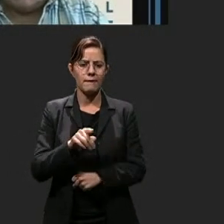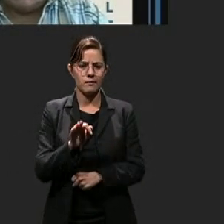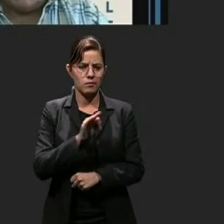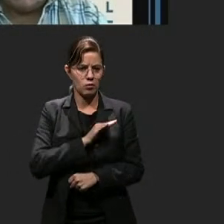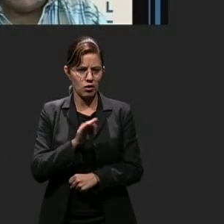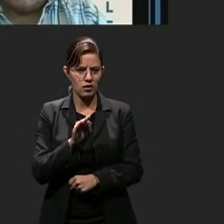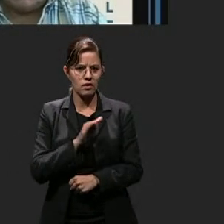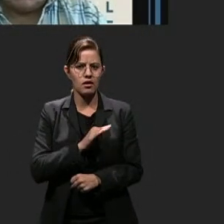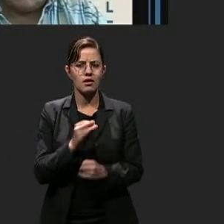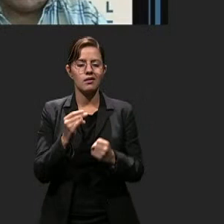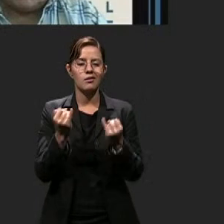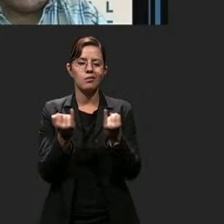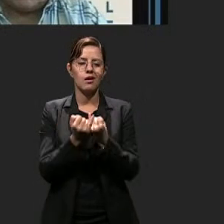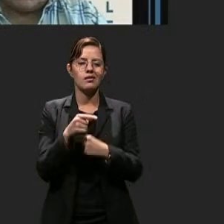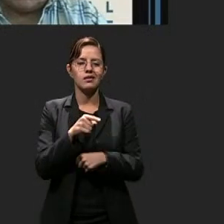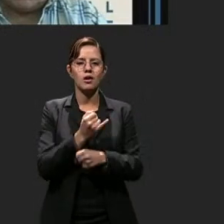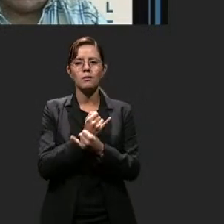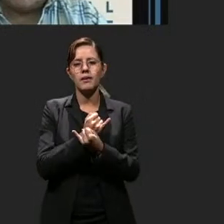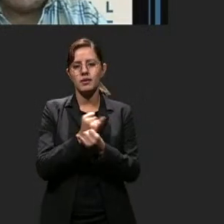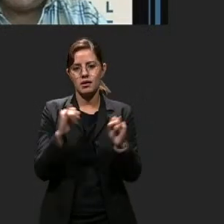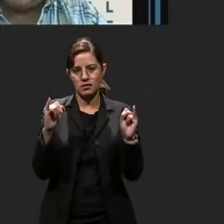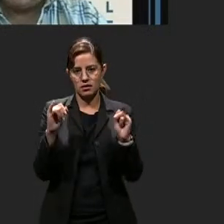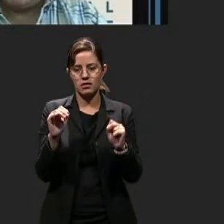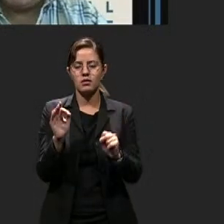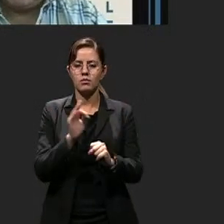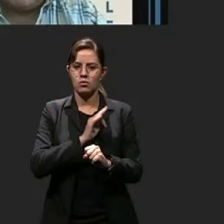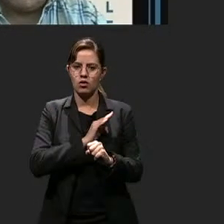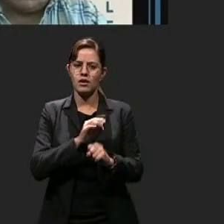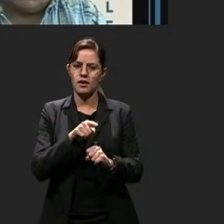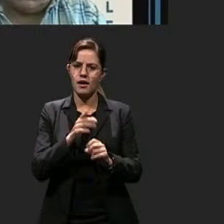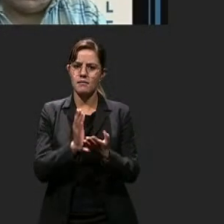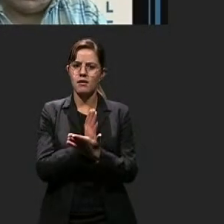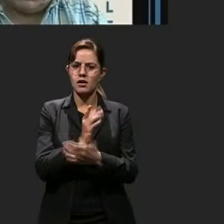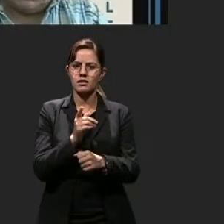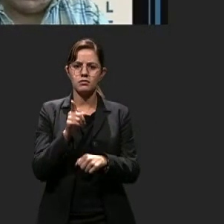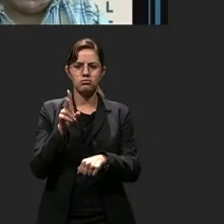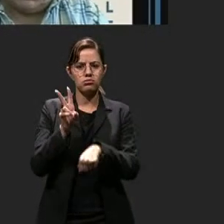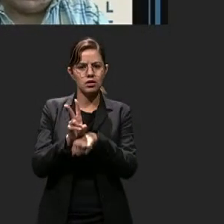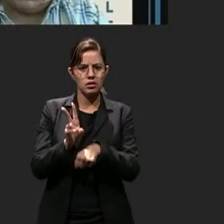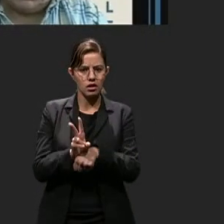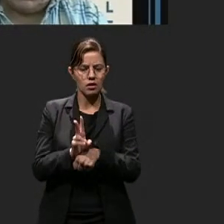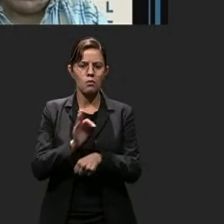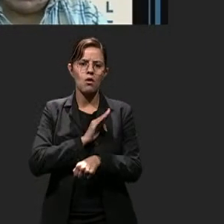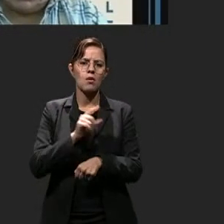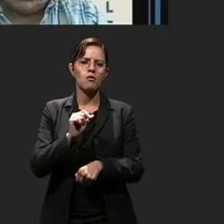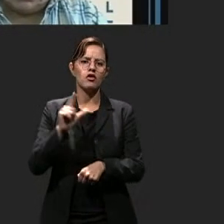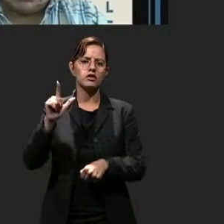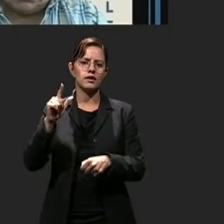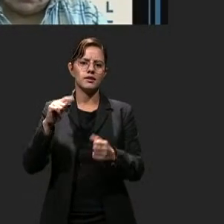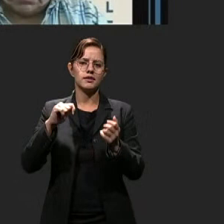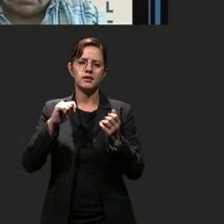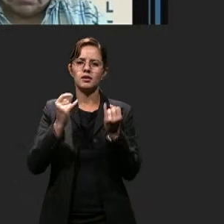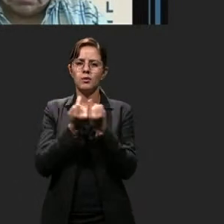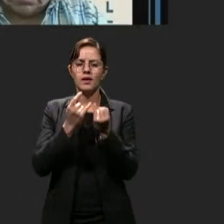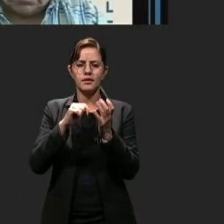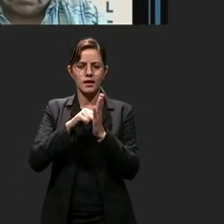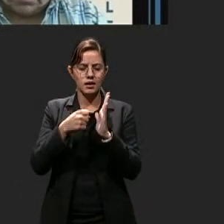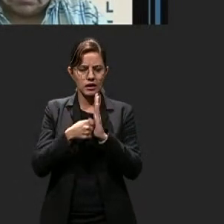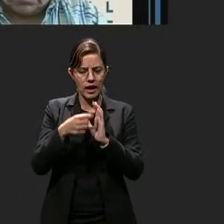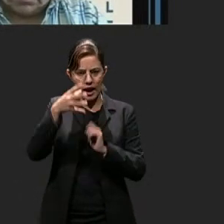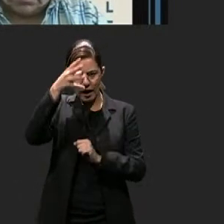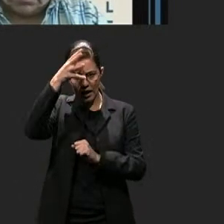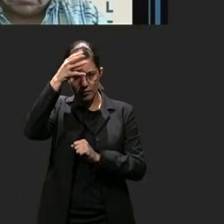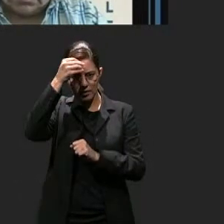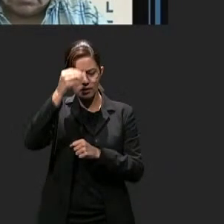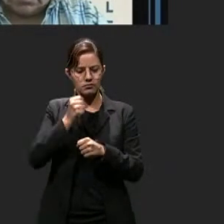electoral administrations were created and more independent, in order to achieve the professionalization and